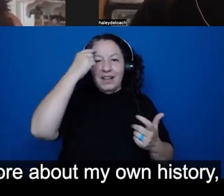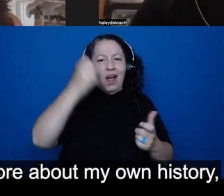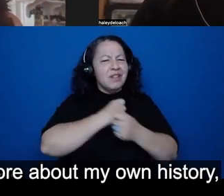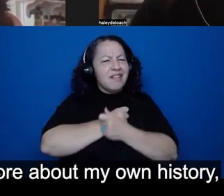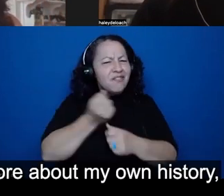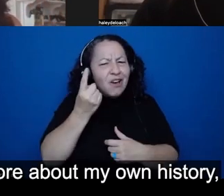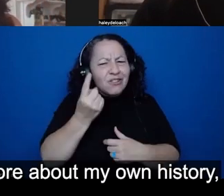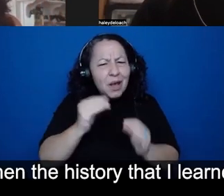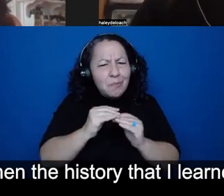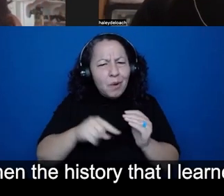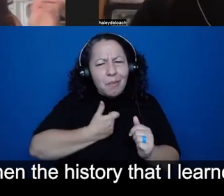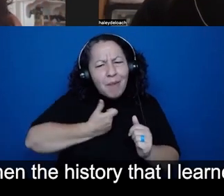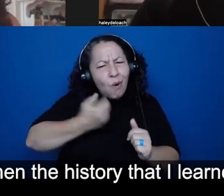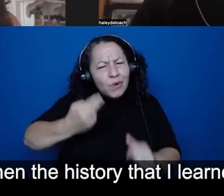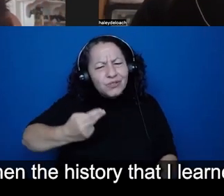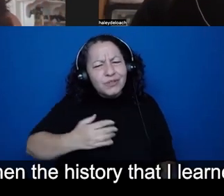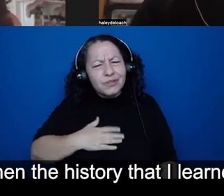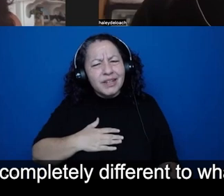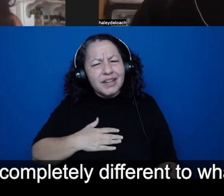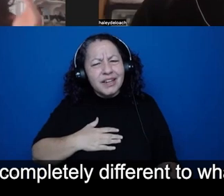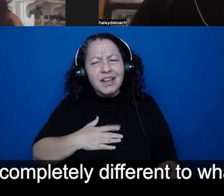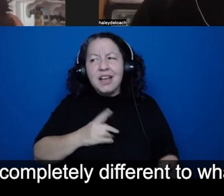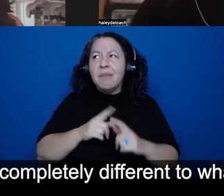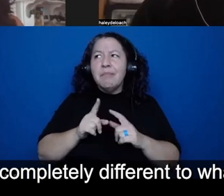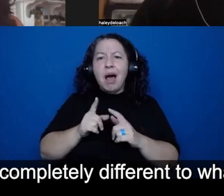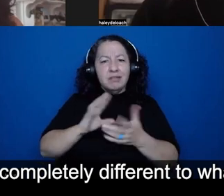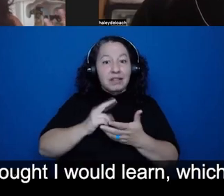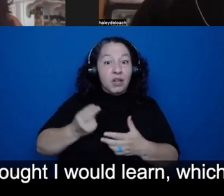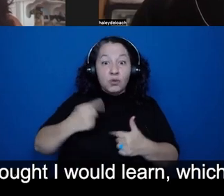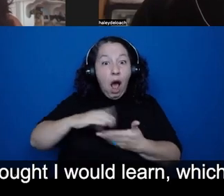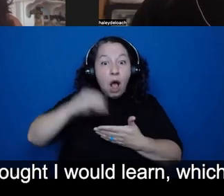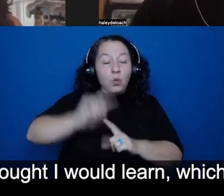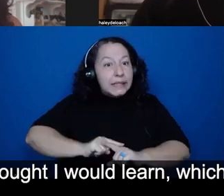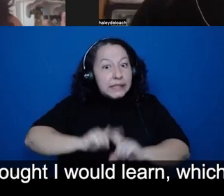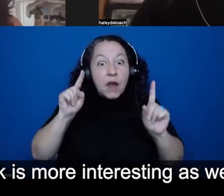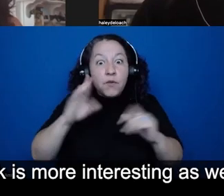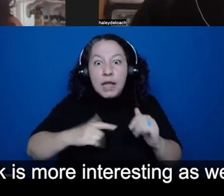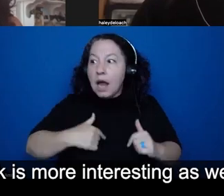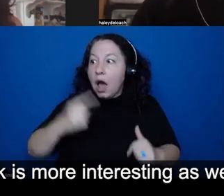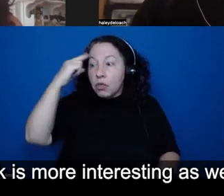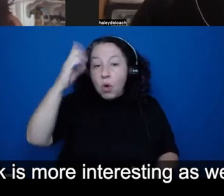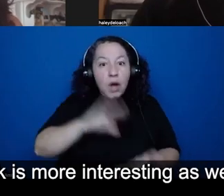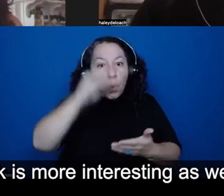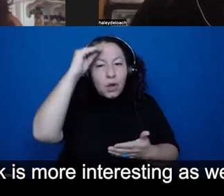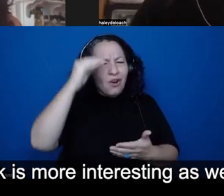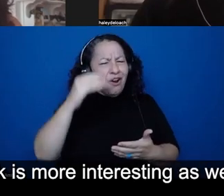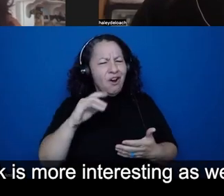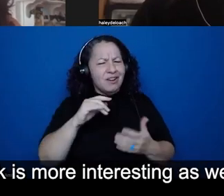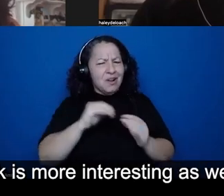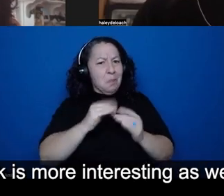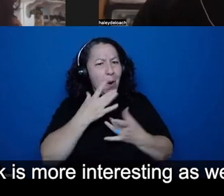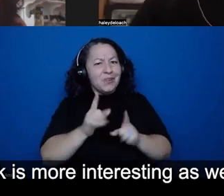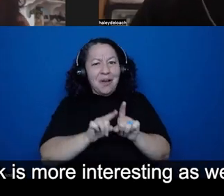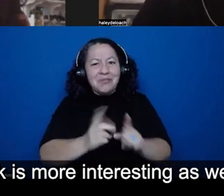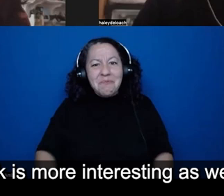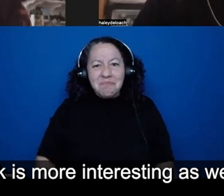own history. But then the history that I learned was completely different to what I thought I would learn, which I think is more interesting as well.